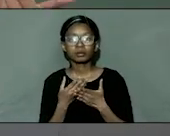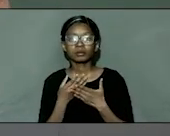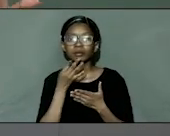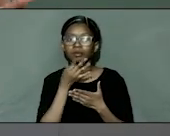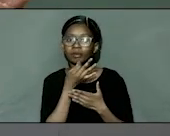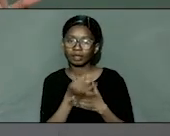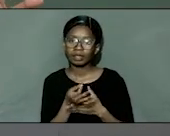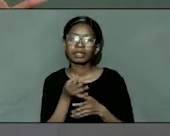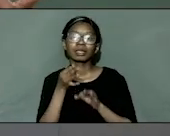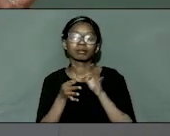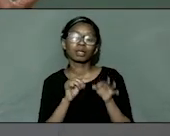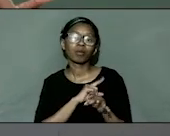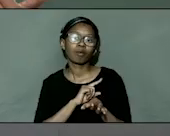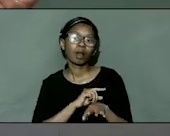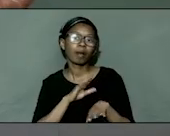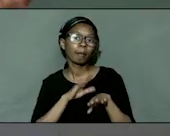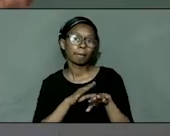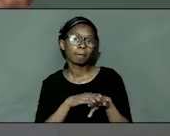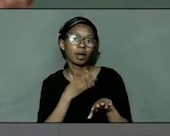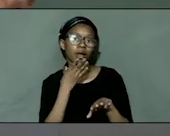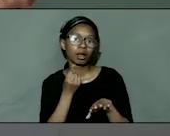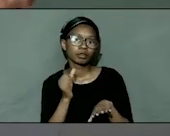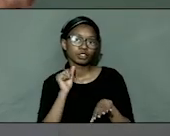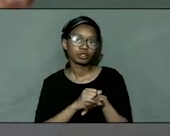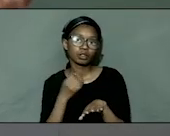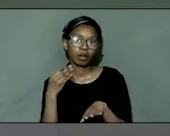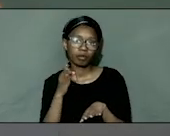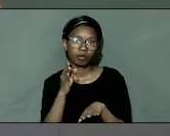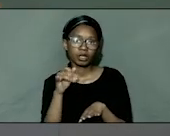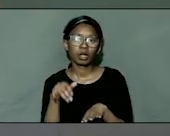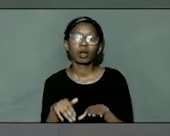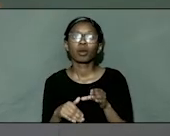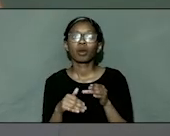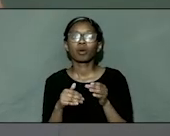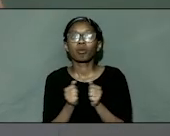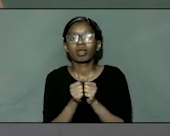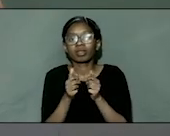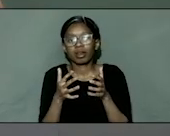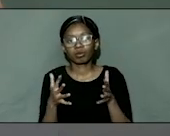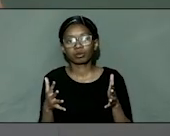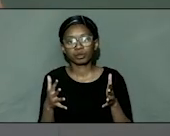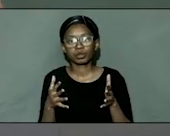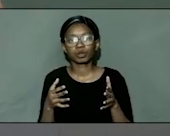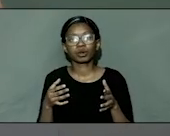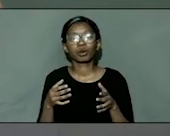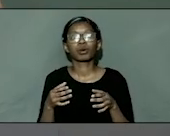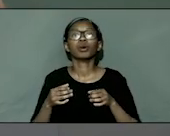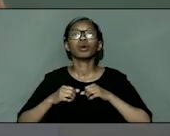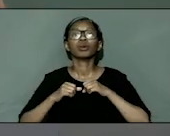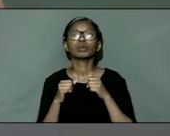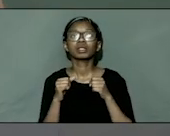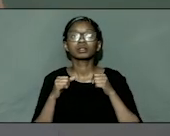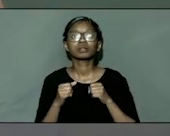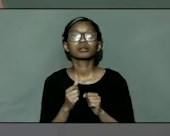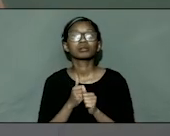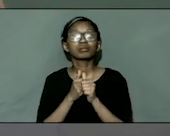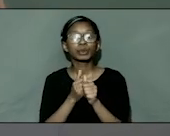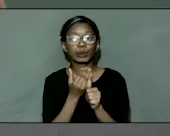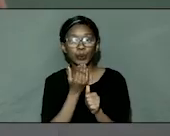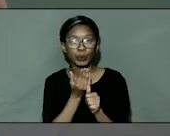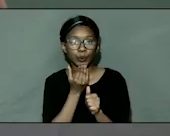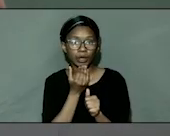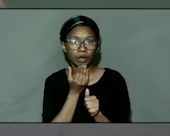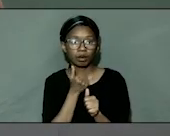why are there more stoneflies without what? Without wings. According to who? According